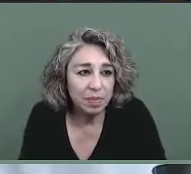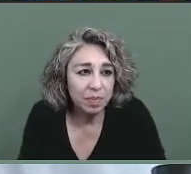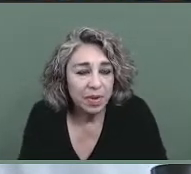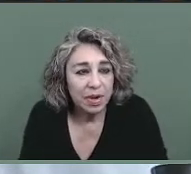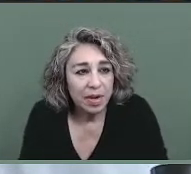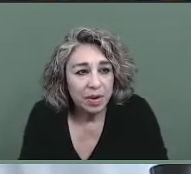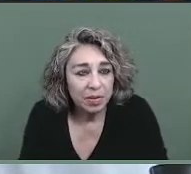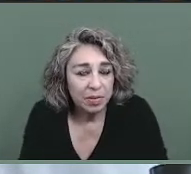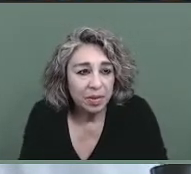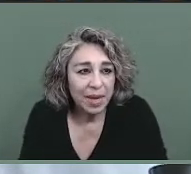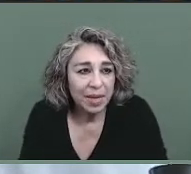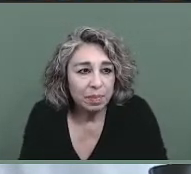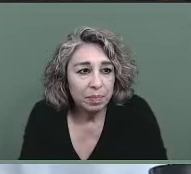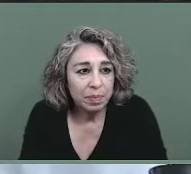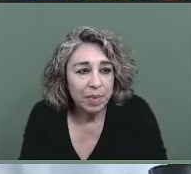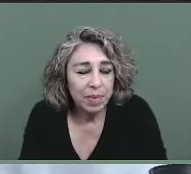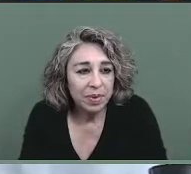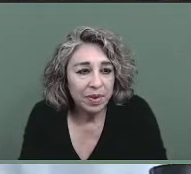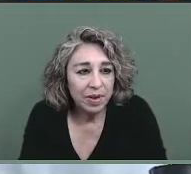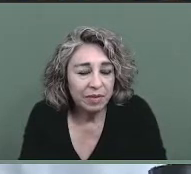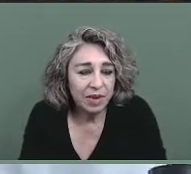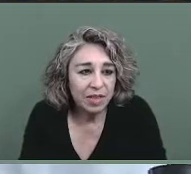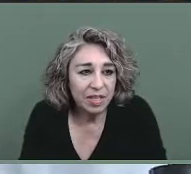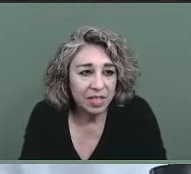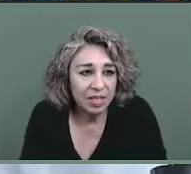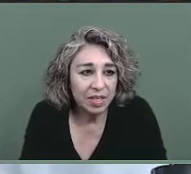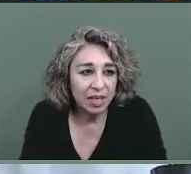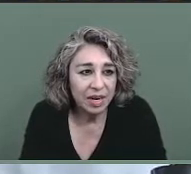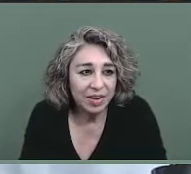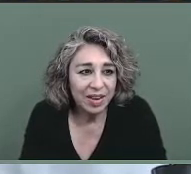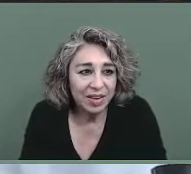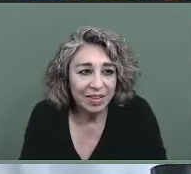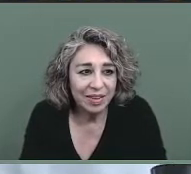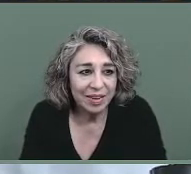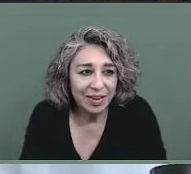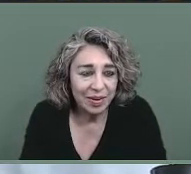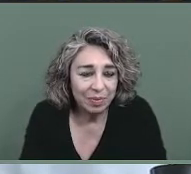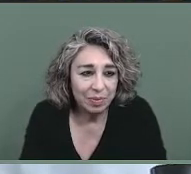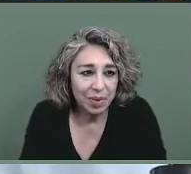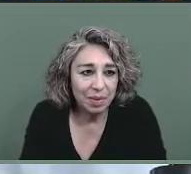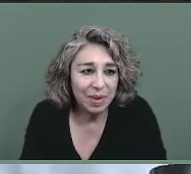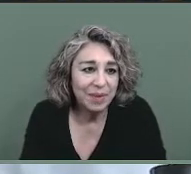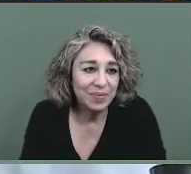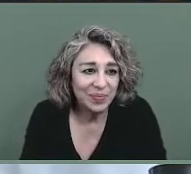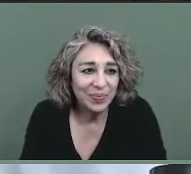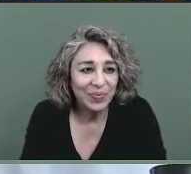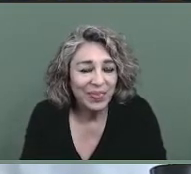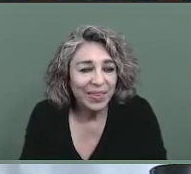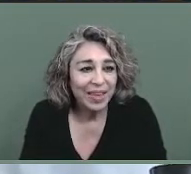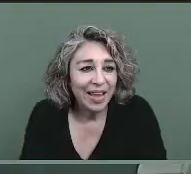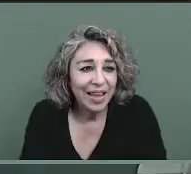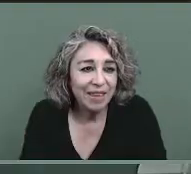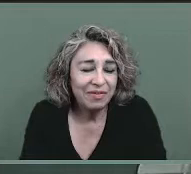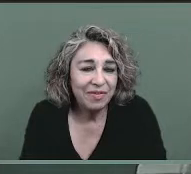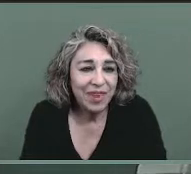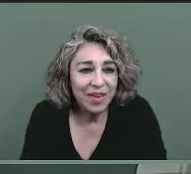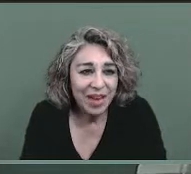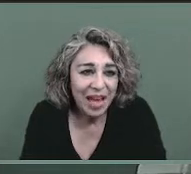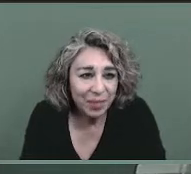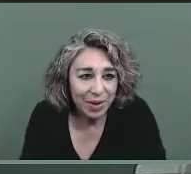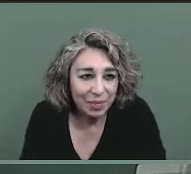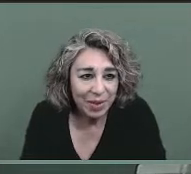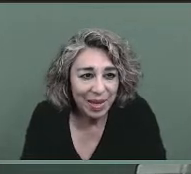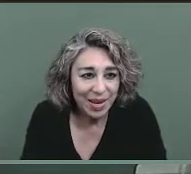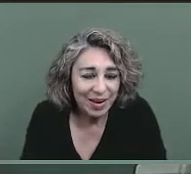by people above this area of Loyola and I'm very